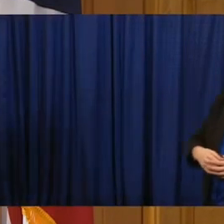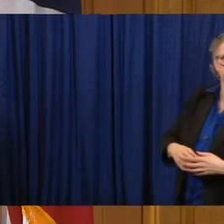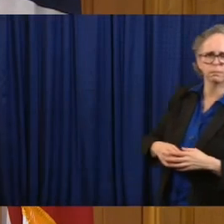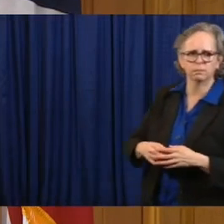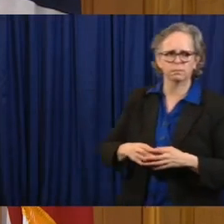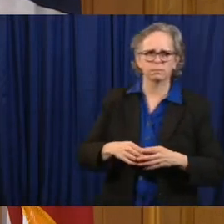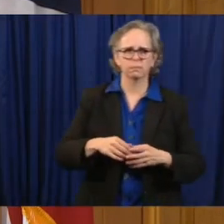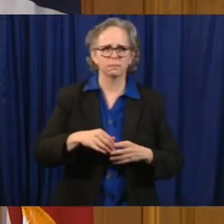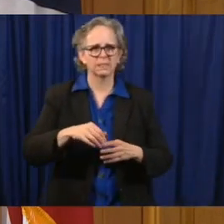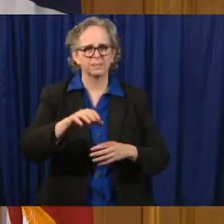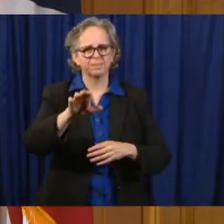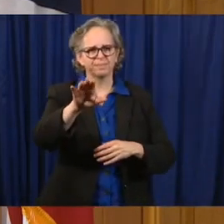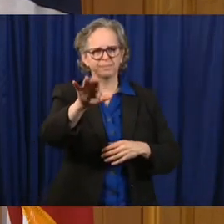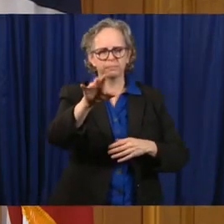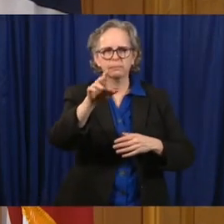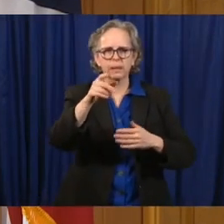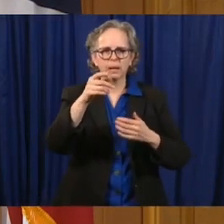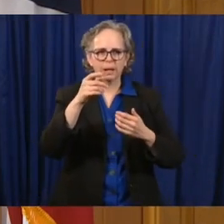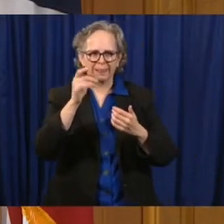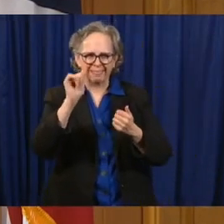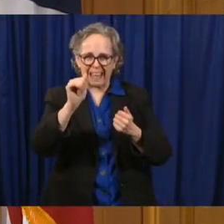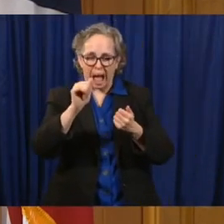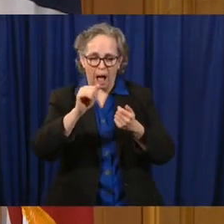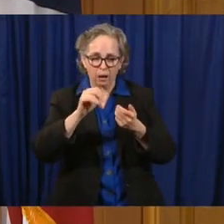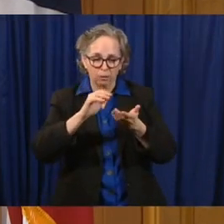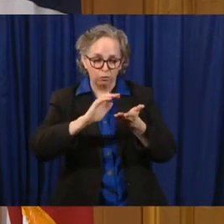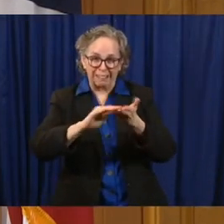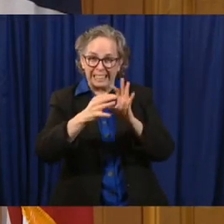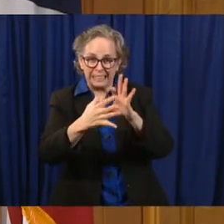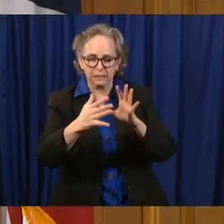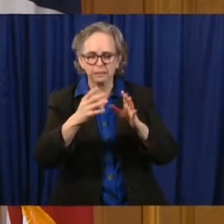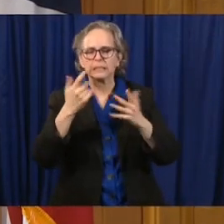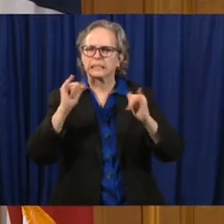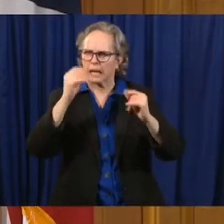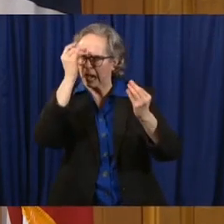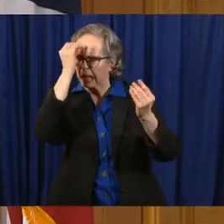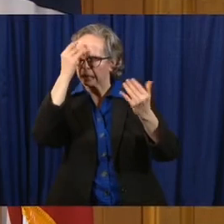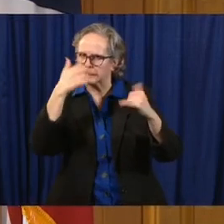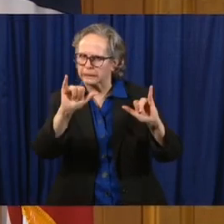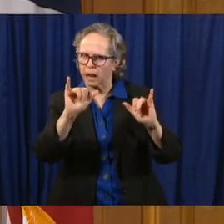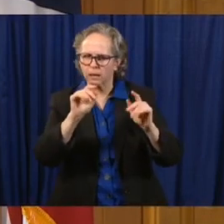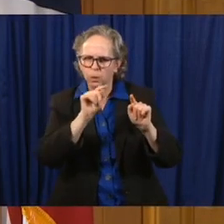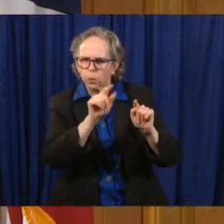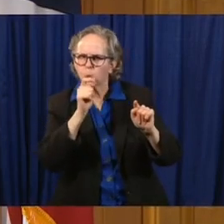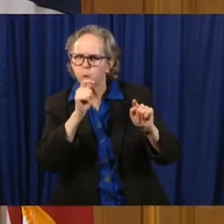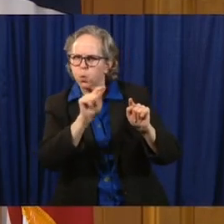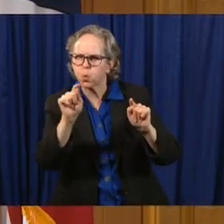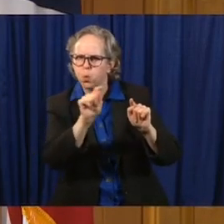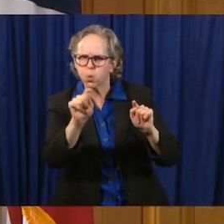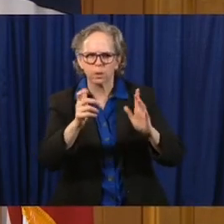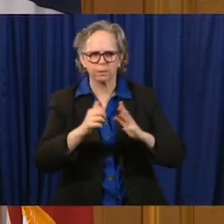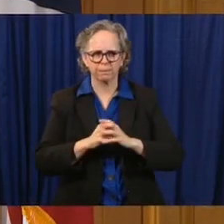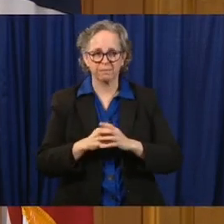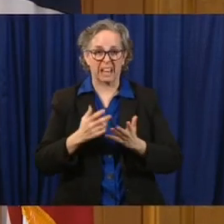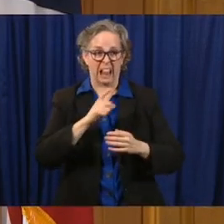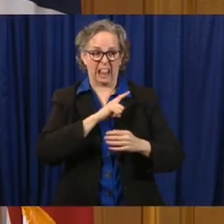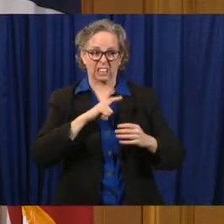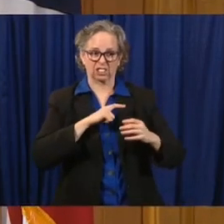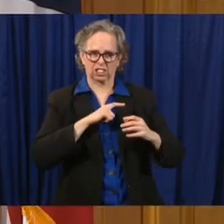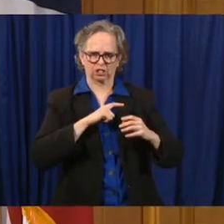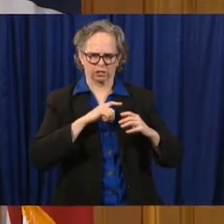know, the Legislative Committee is going to, on tomorrow, look at some